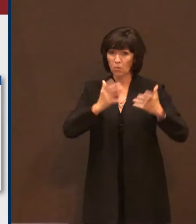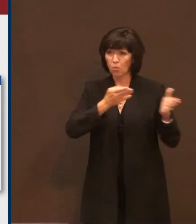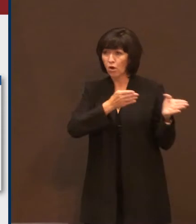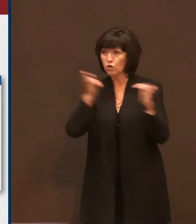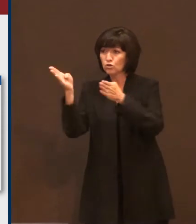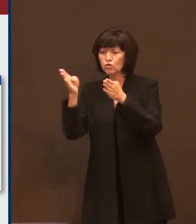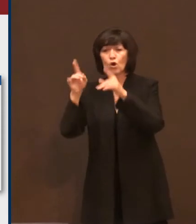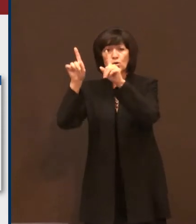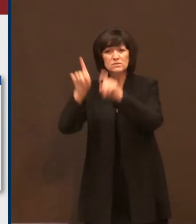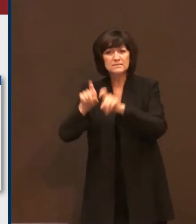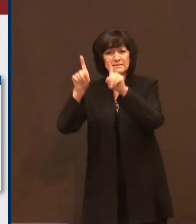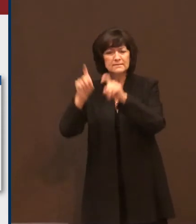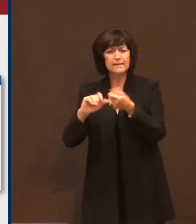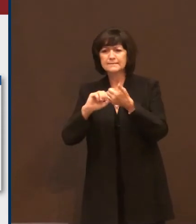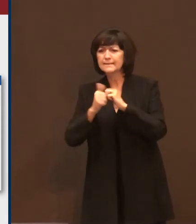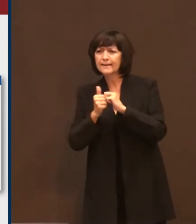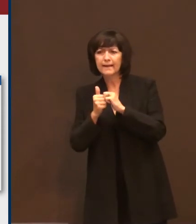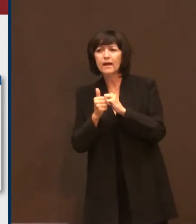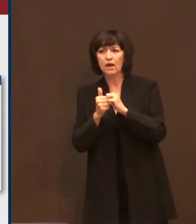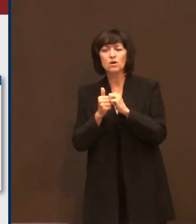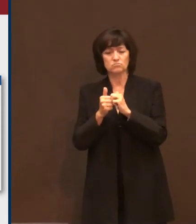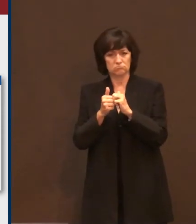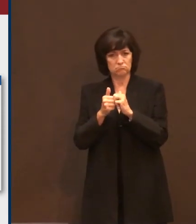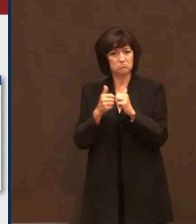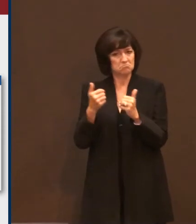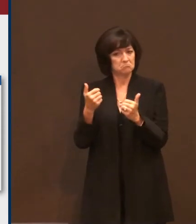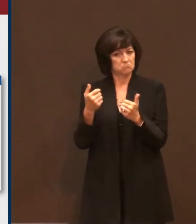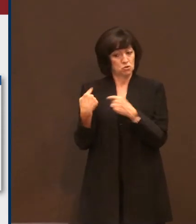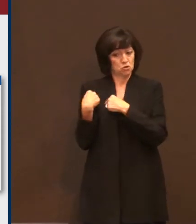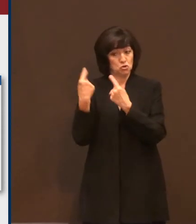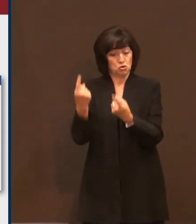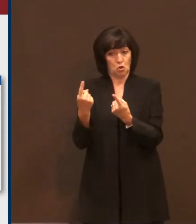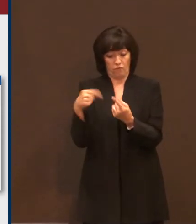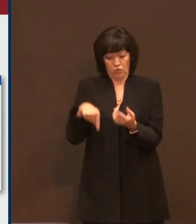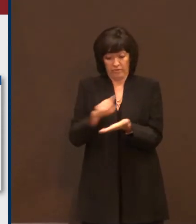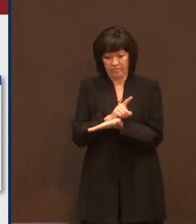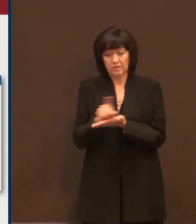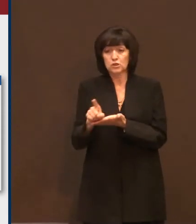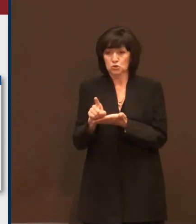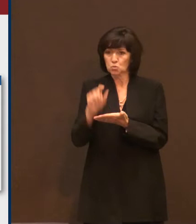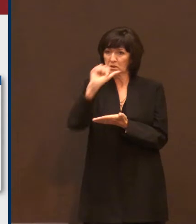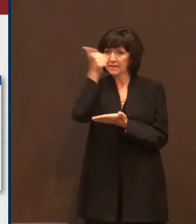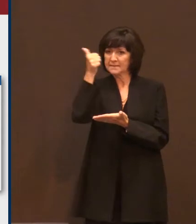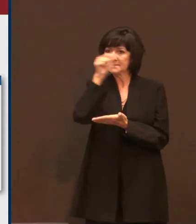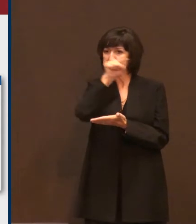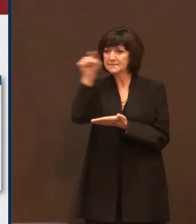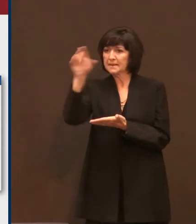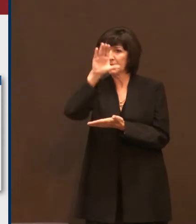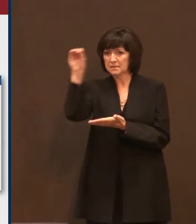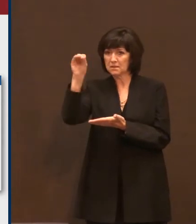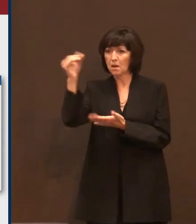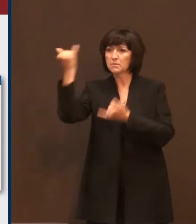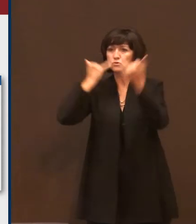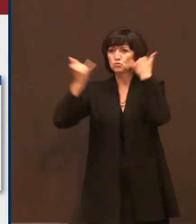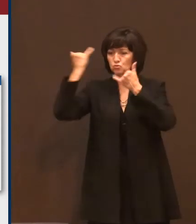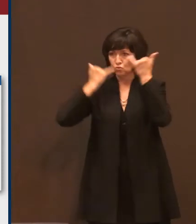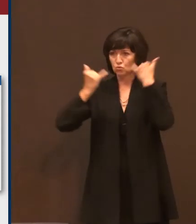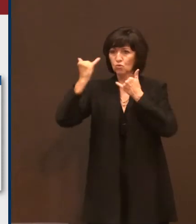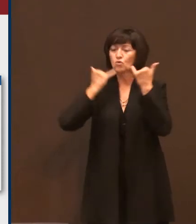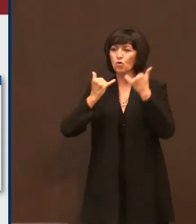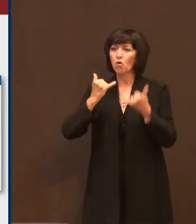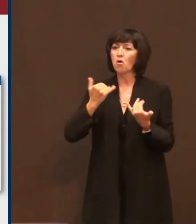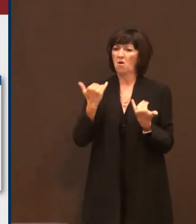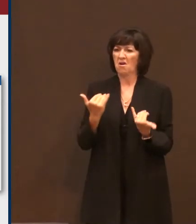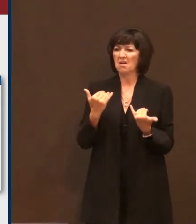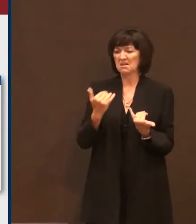to have some dialogue with people. We've had about 10 inquiries in the last week. We've got back to about half of those individuals, working on getting some information